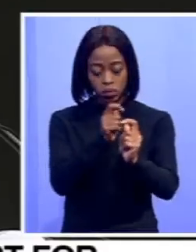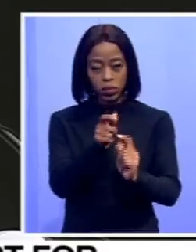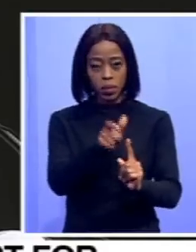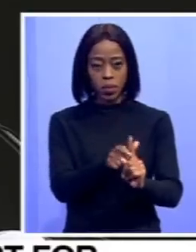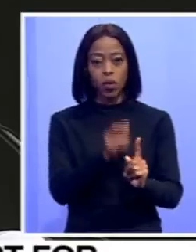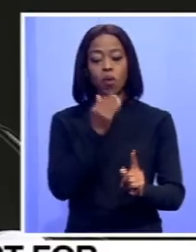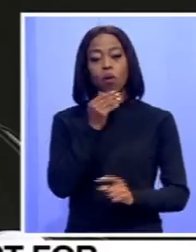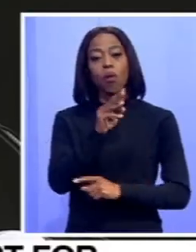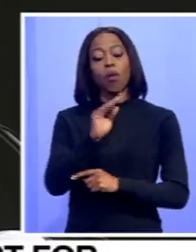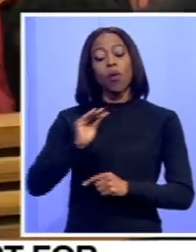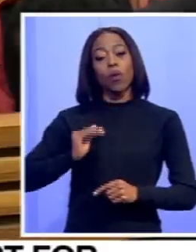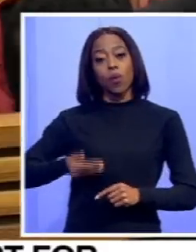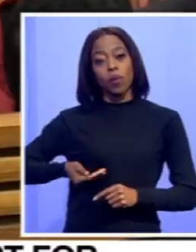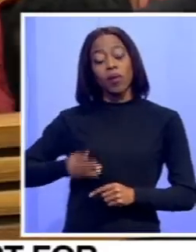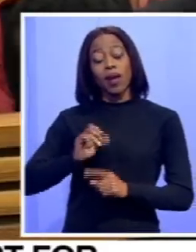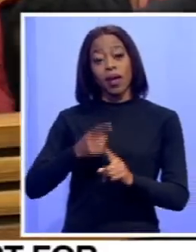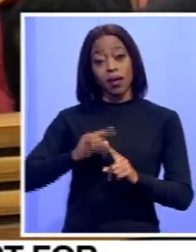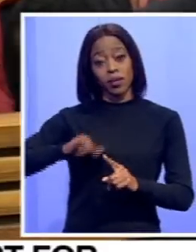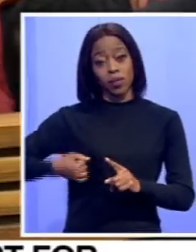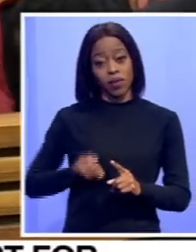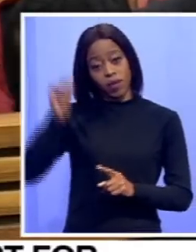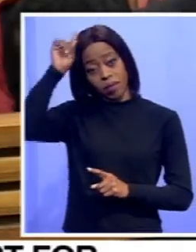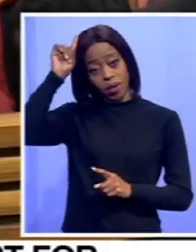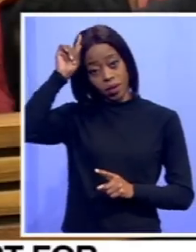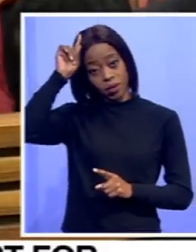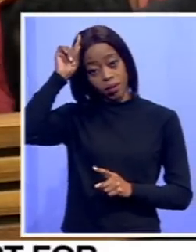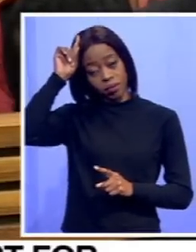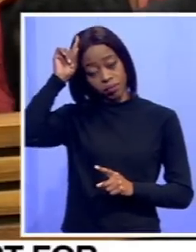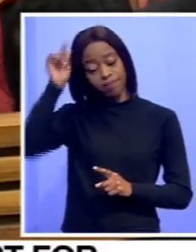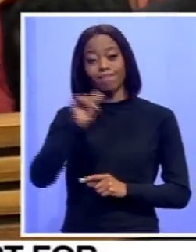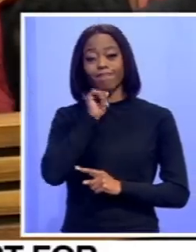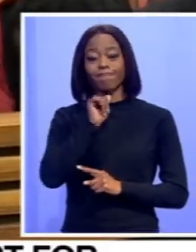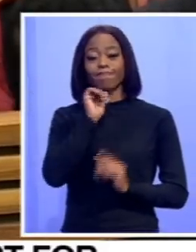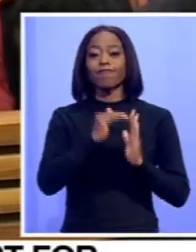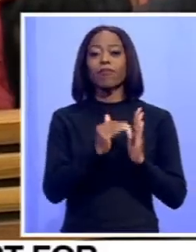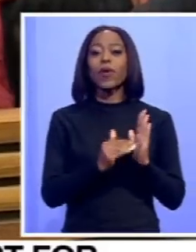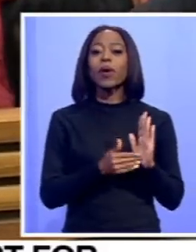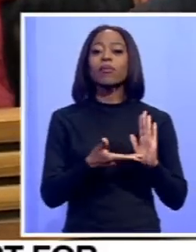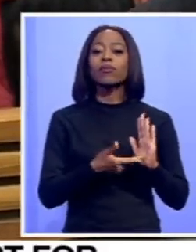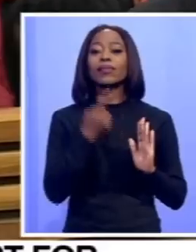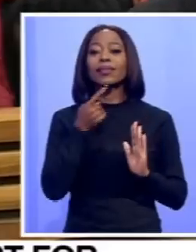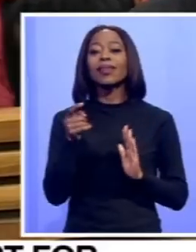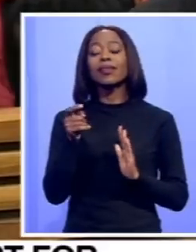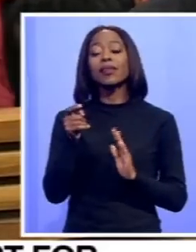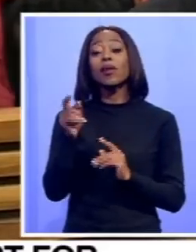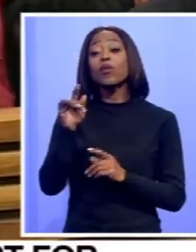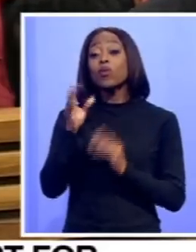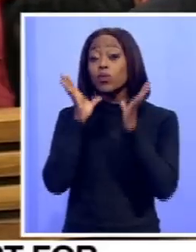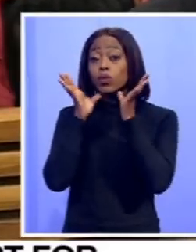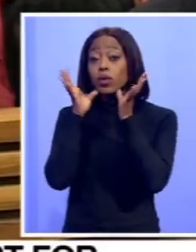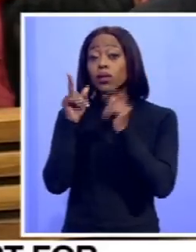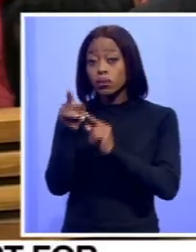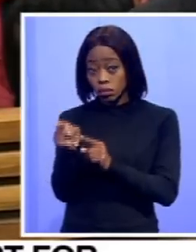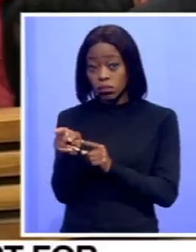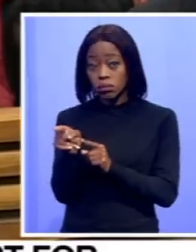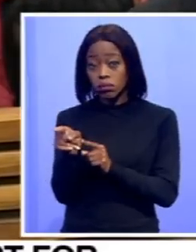Winnie Madikizela-Mandela. Sub 5. Despite the official program indicating that accused 1, Mr. Julius Malema, was